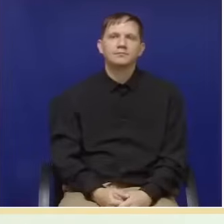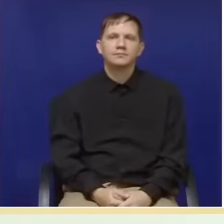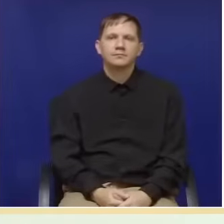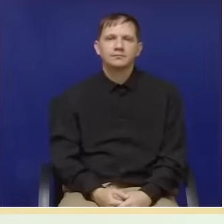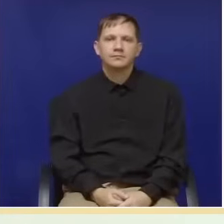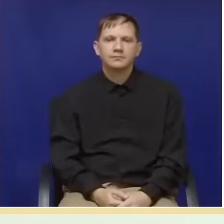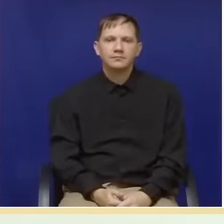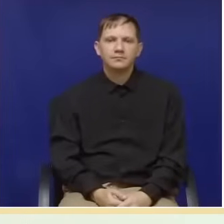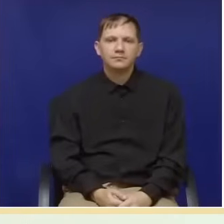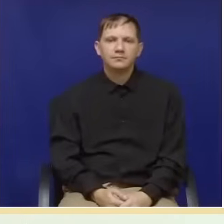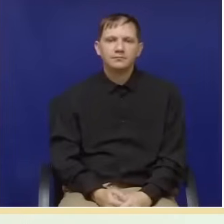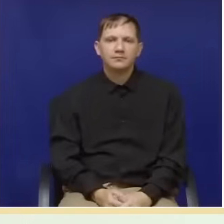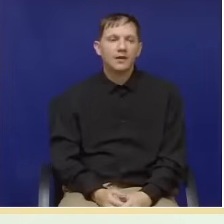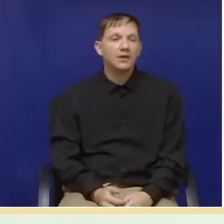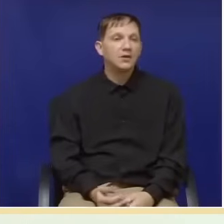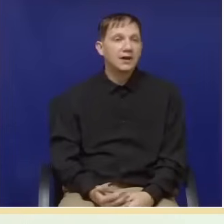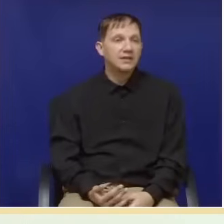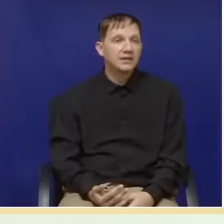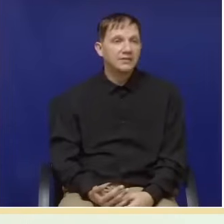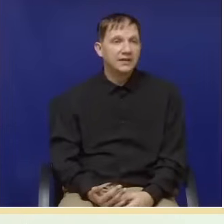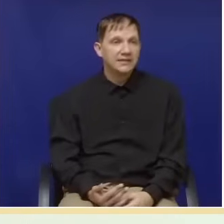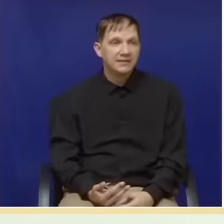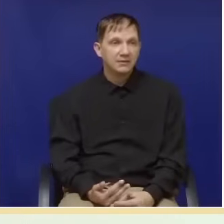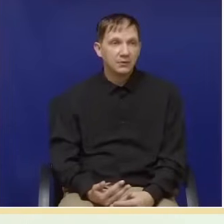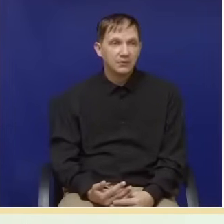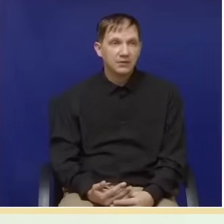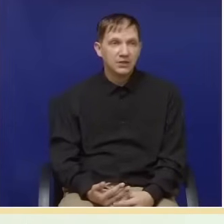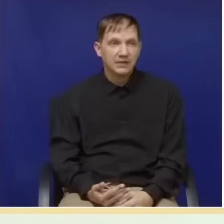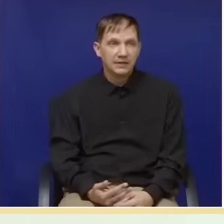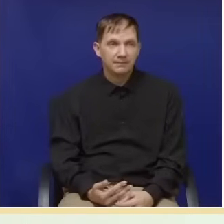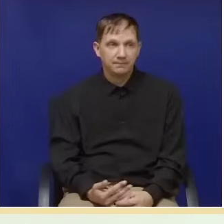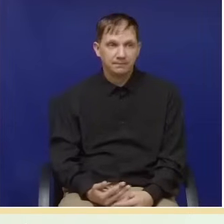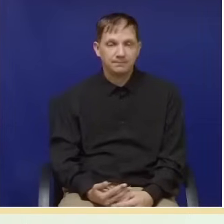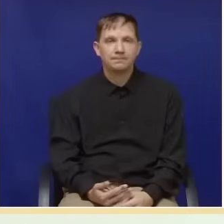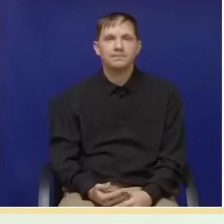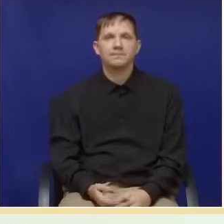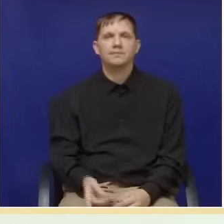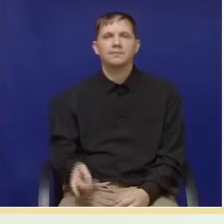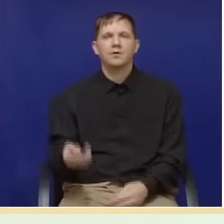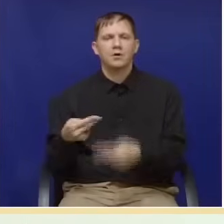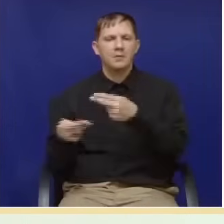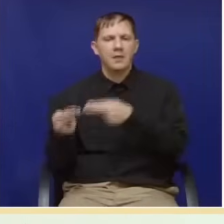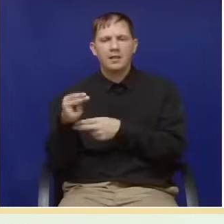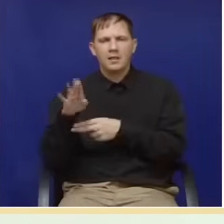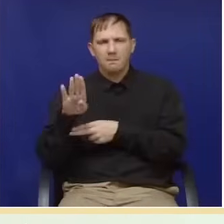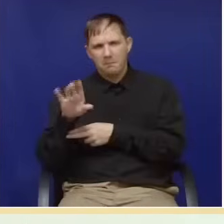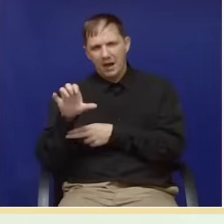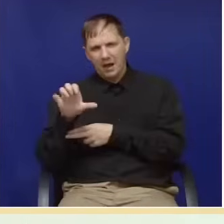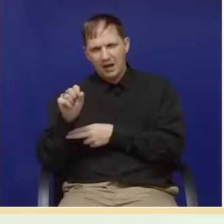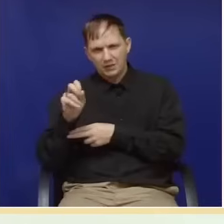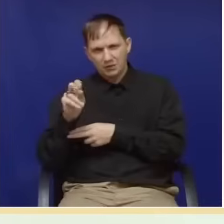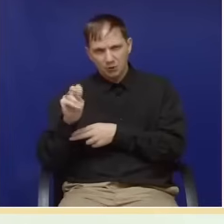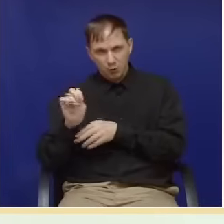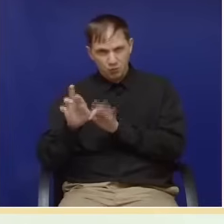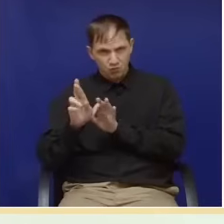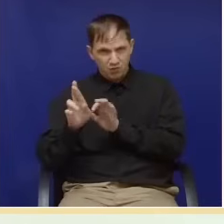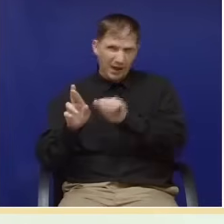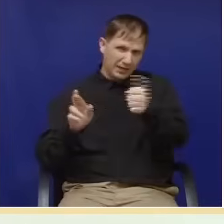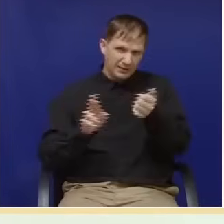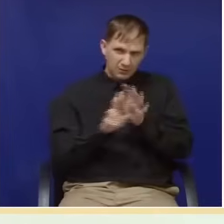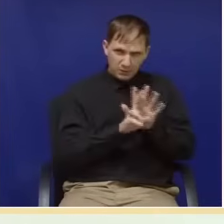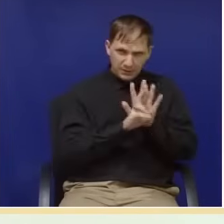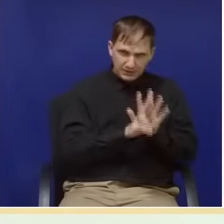Thank you. The next supplementary has been allocated to the Honourable Basson. Is there another member standing